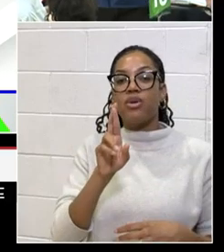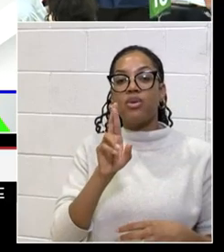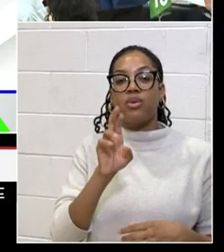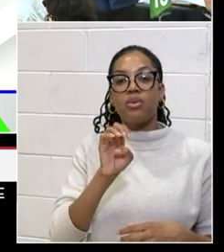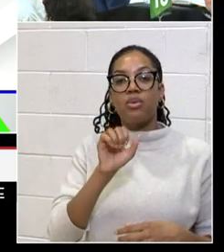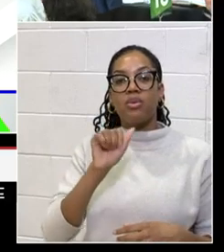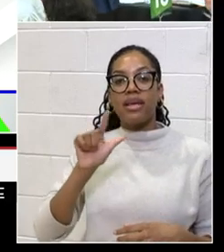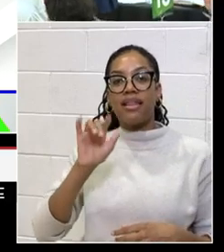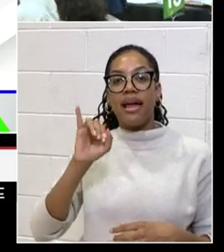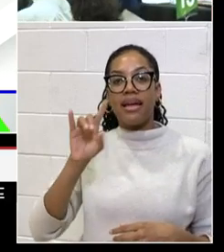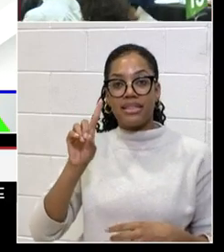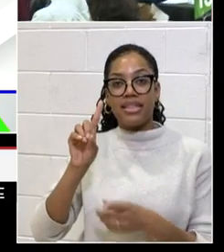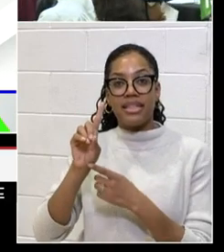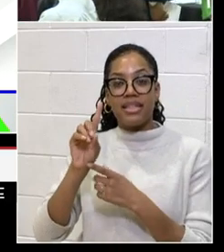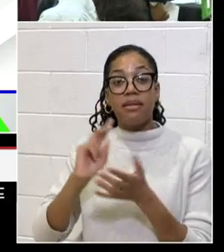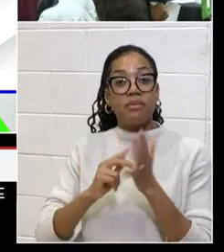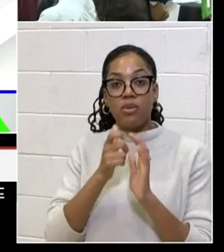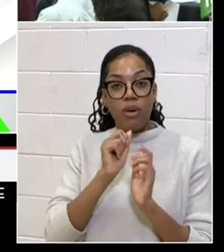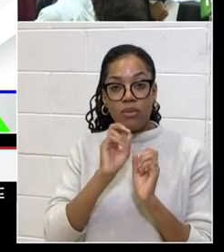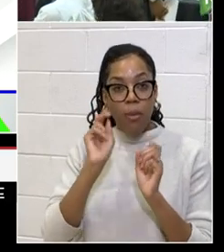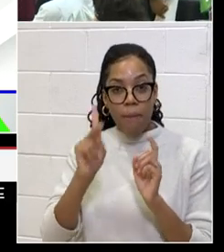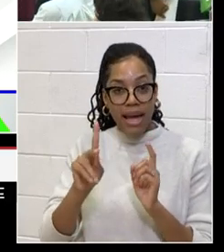means you don't have to go back to the DMV to get a new one.